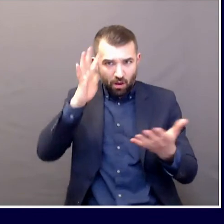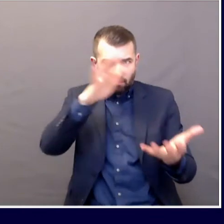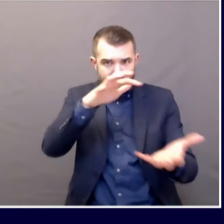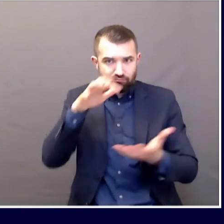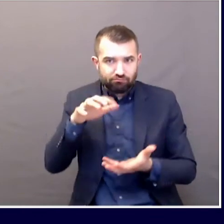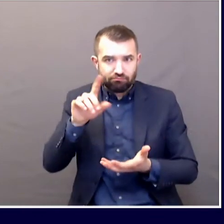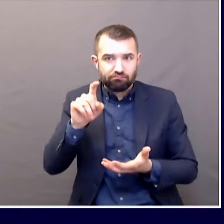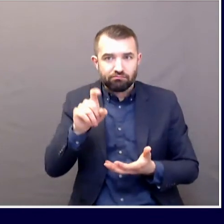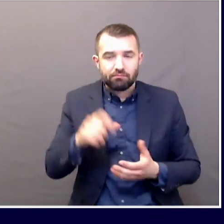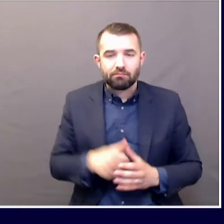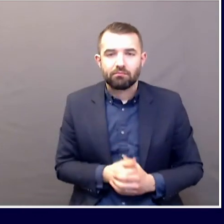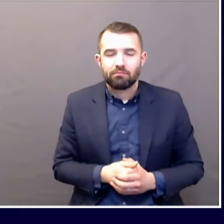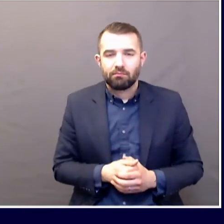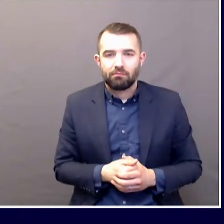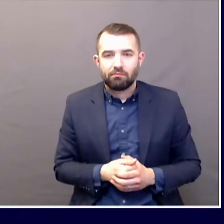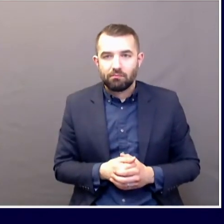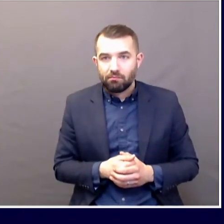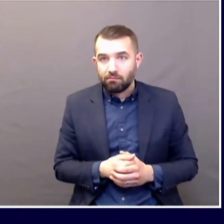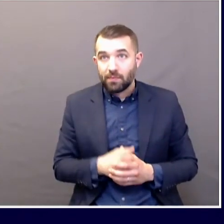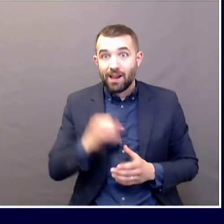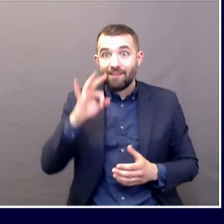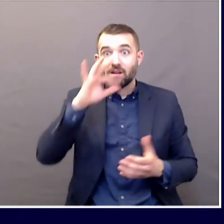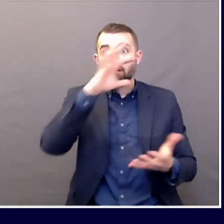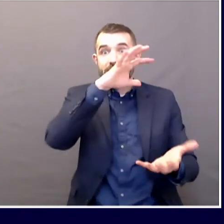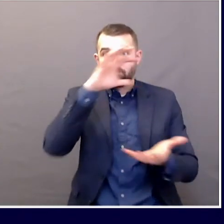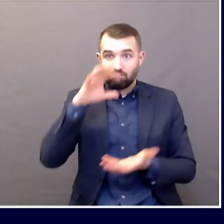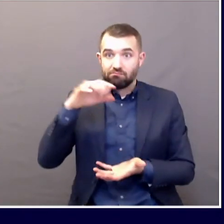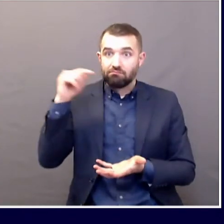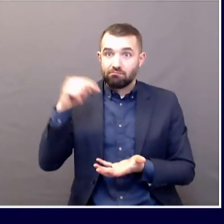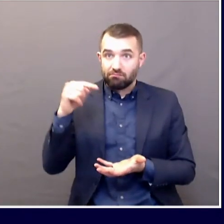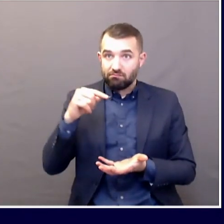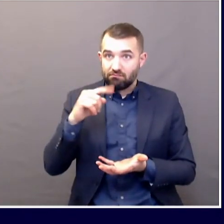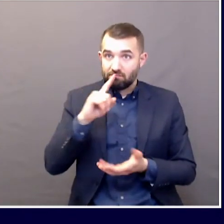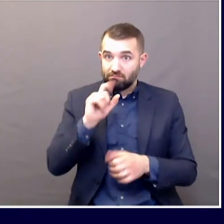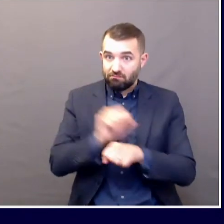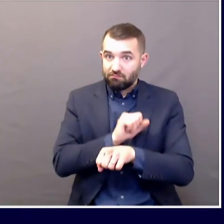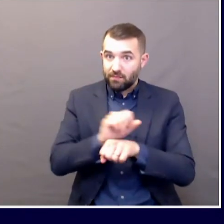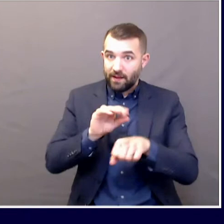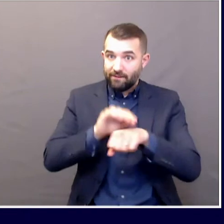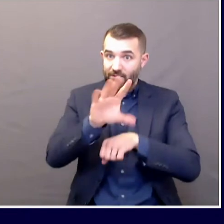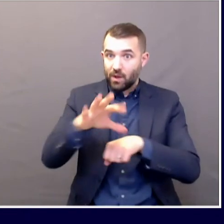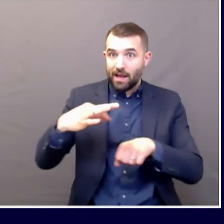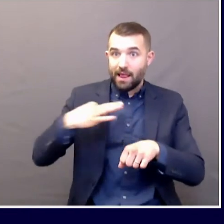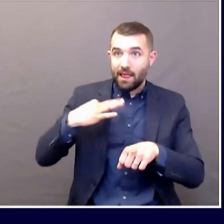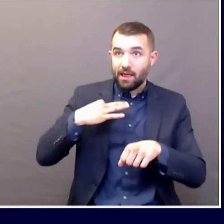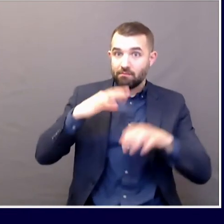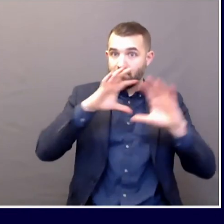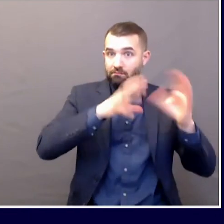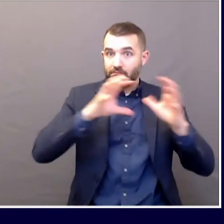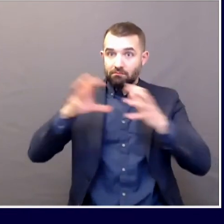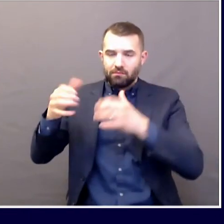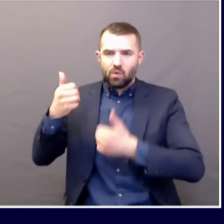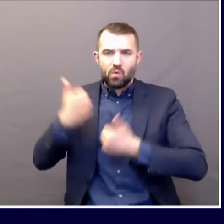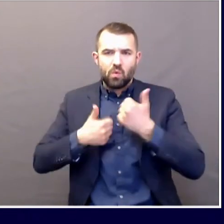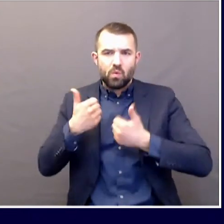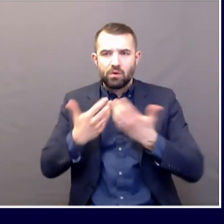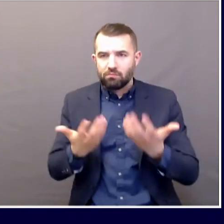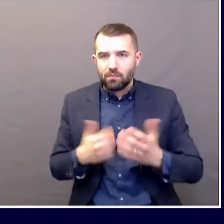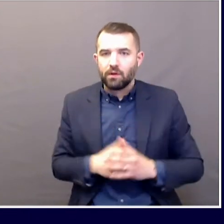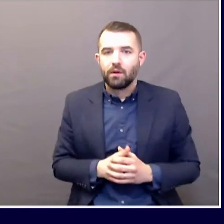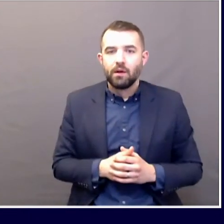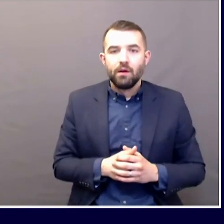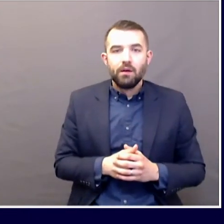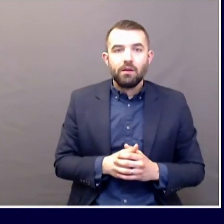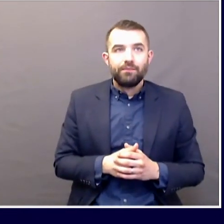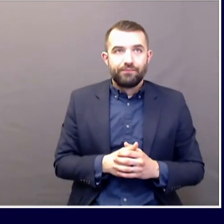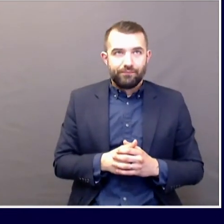expand eligibility? So Jessica, we haven't received final confirmation of what the values of J&J